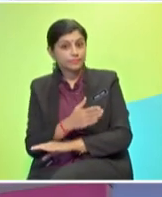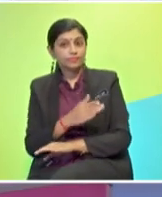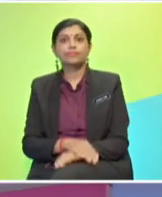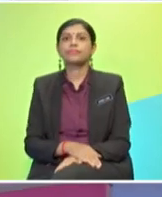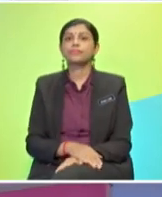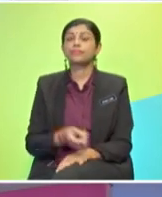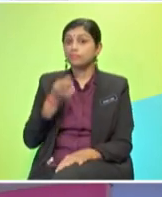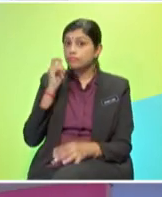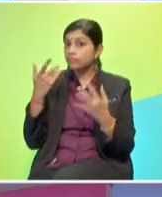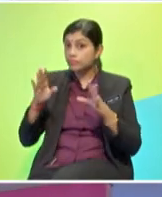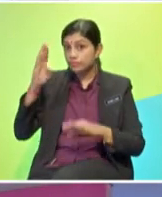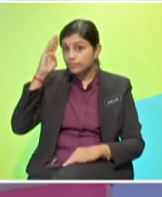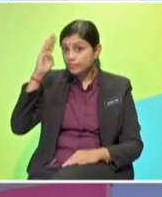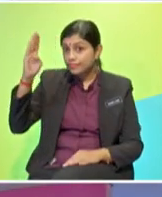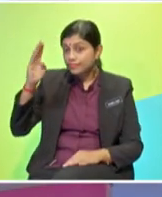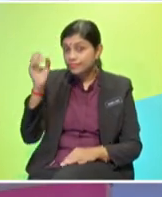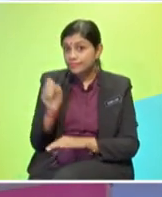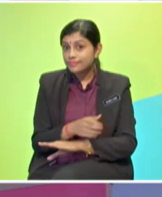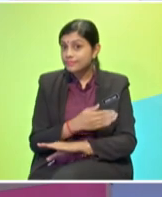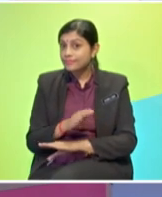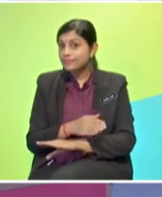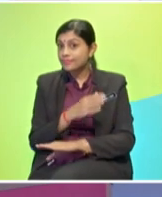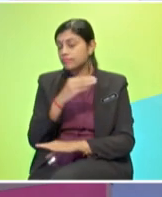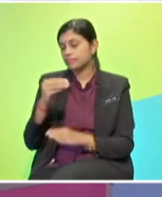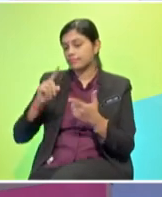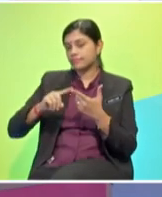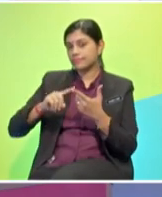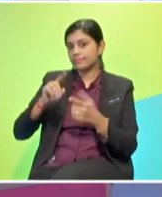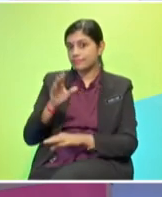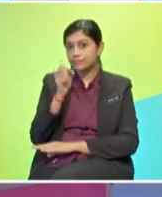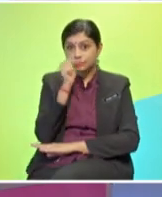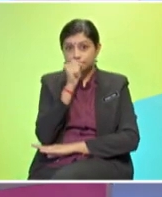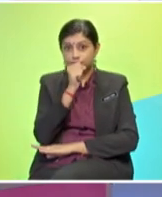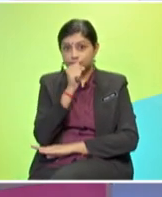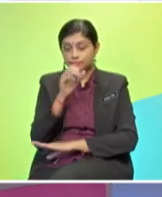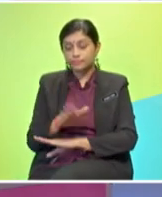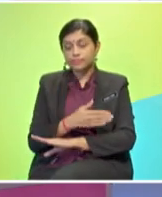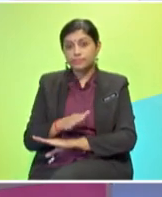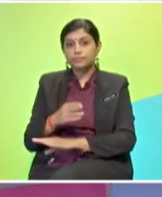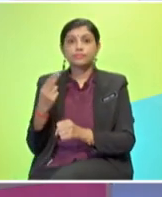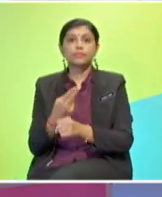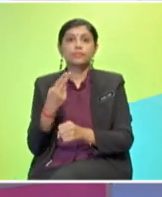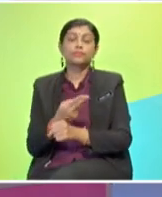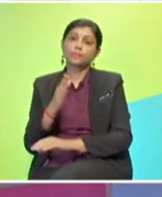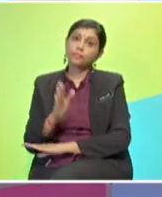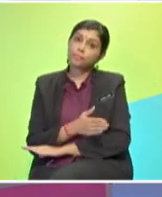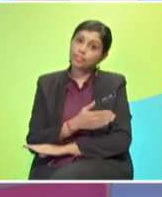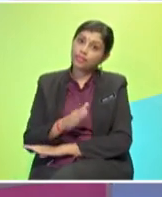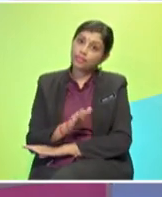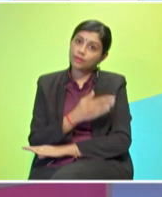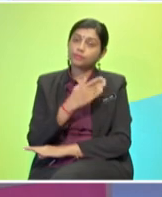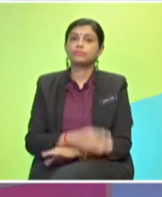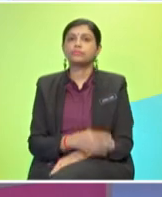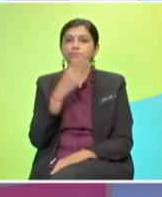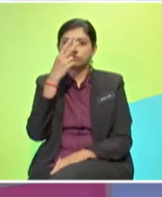song. Okay. The hobby song. Mm-hmm. Okay, and we are going to recognize and sound out letters of the alphabet. I